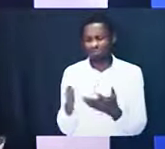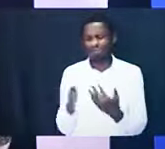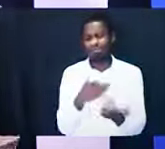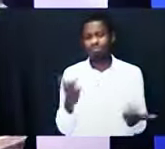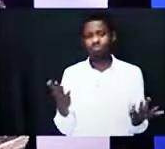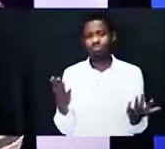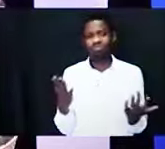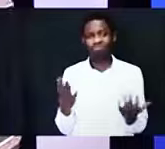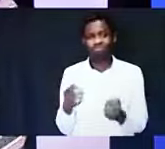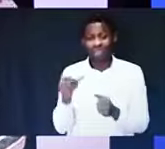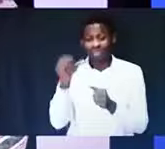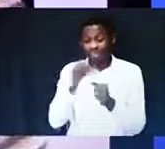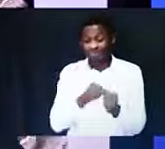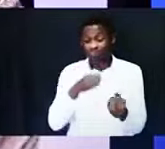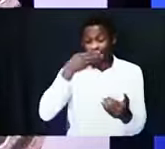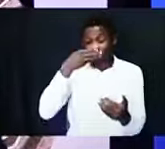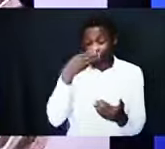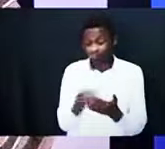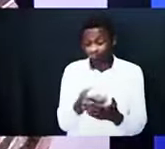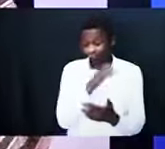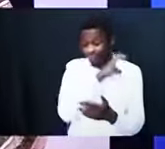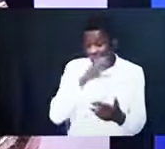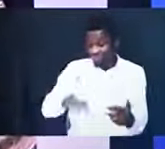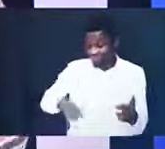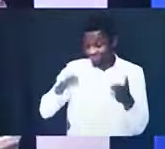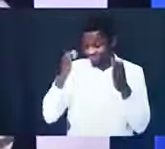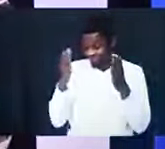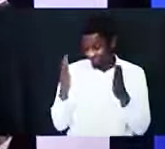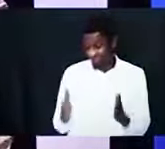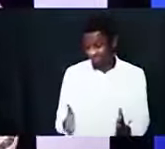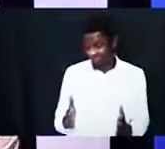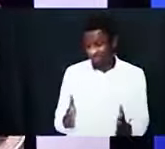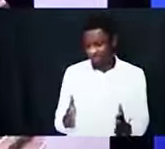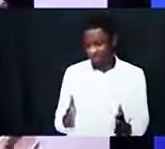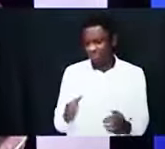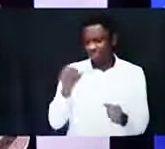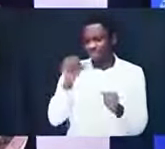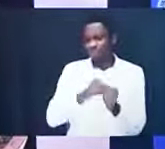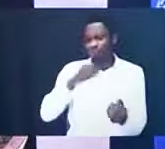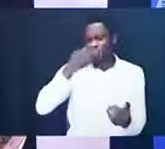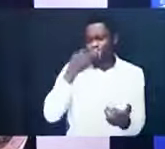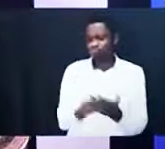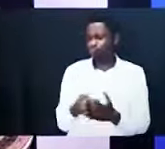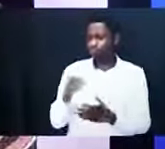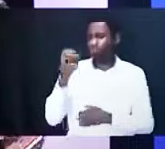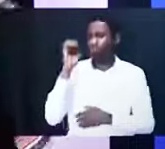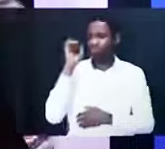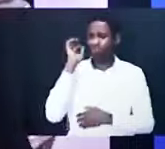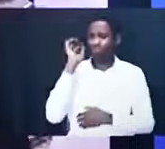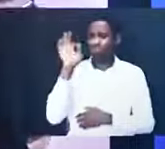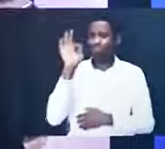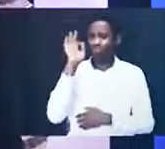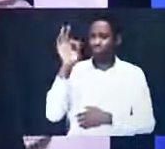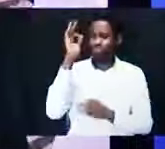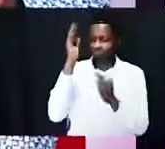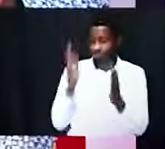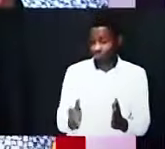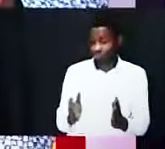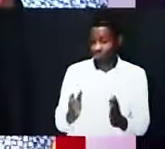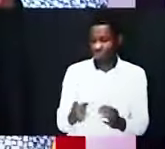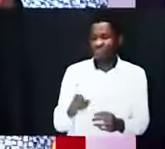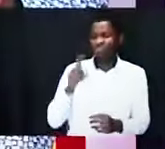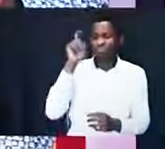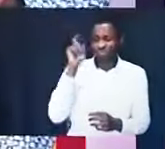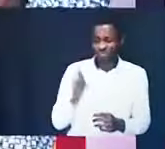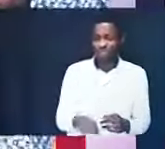every good Christian, no Christian, every good preacher, You always go before